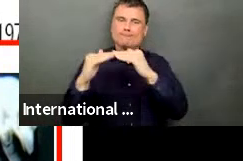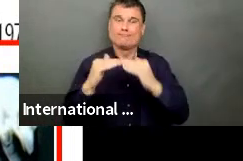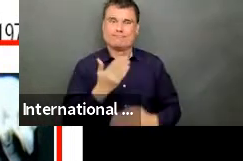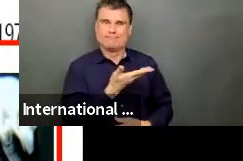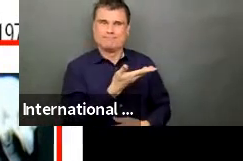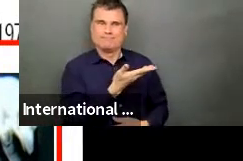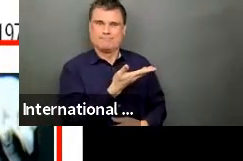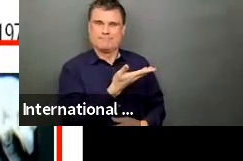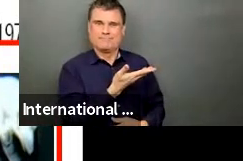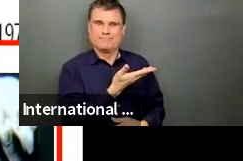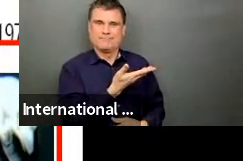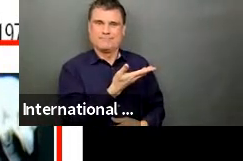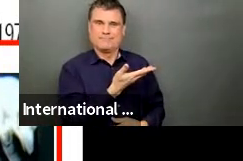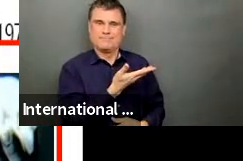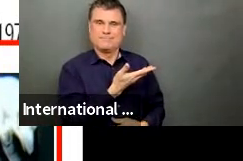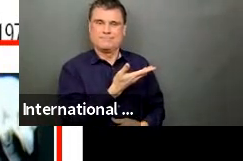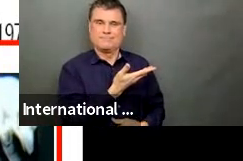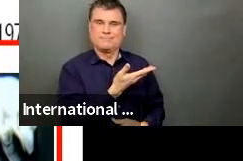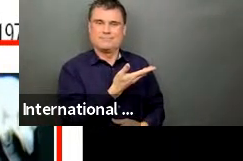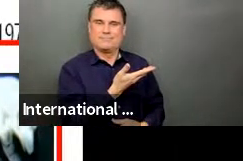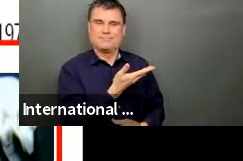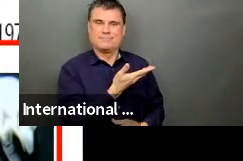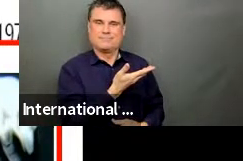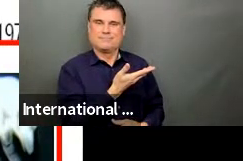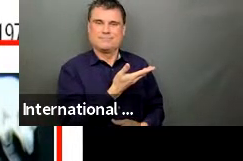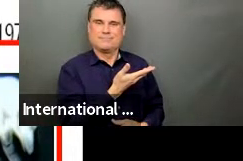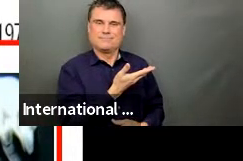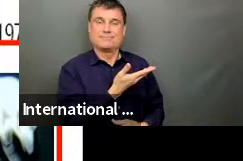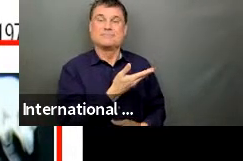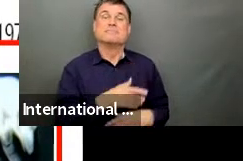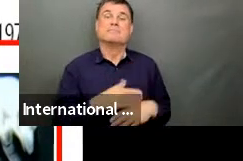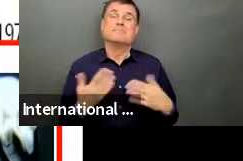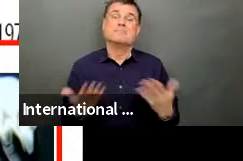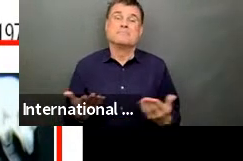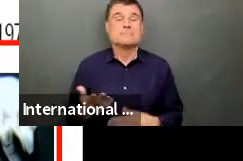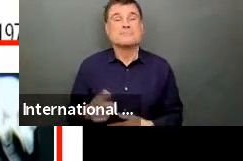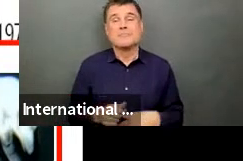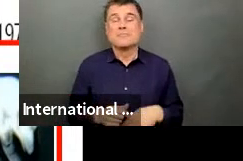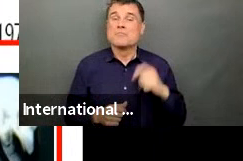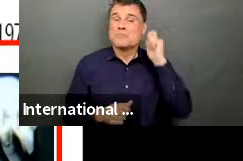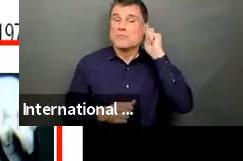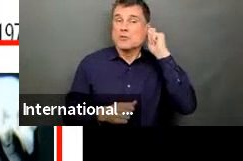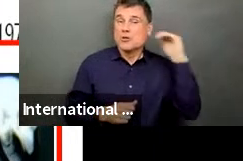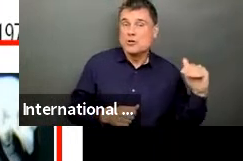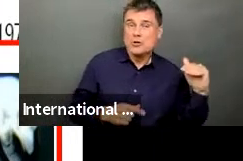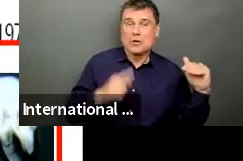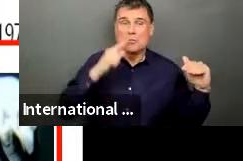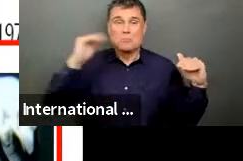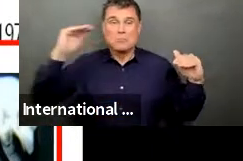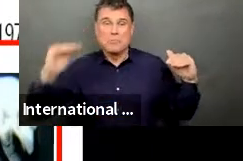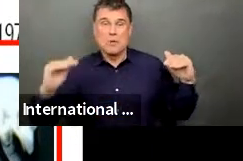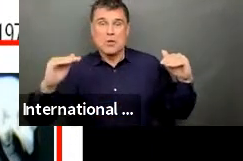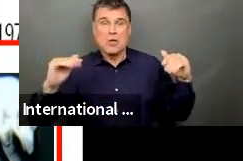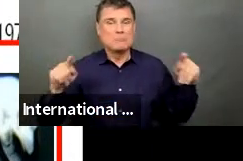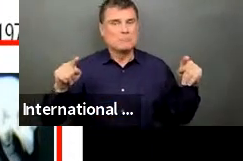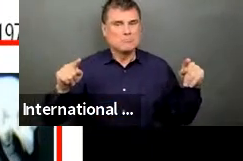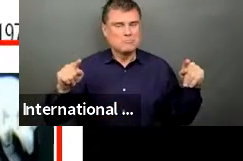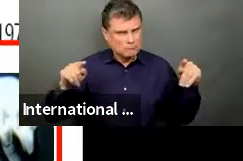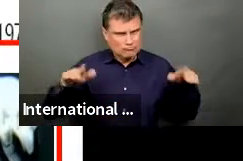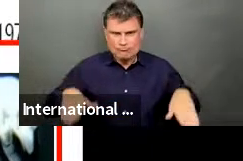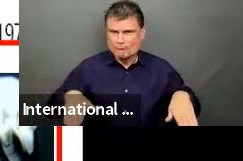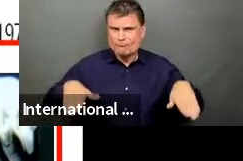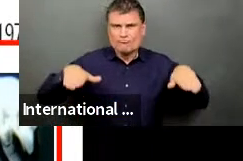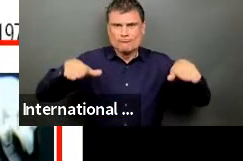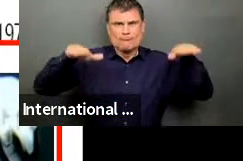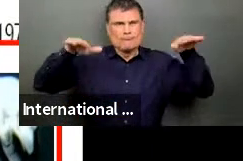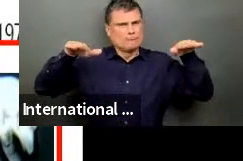Regardless of daughter or son, have two children and bring them up well. This slide shows